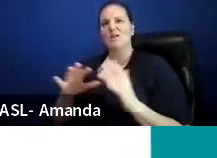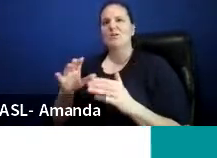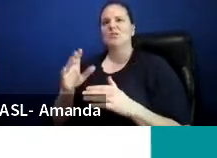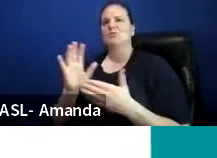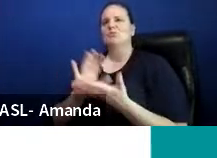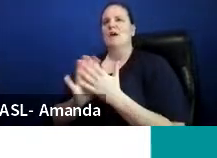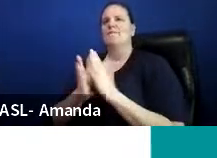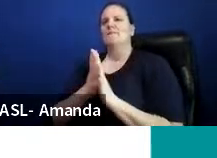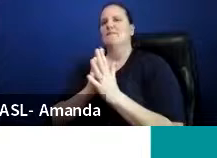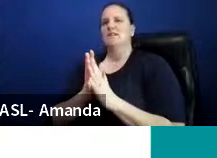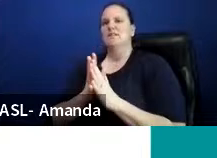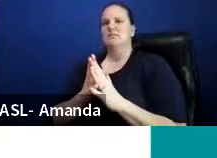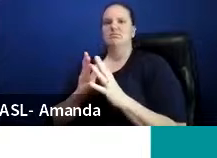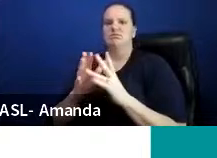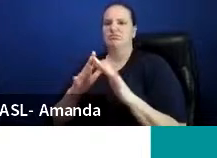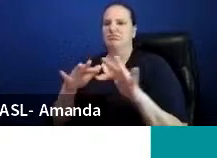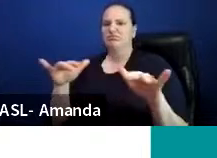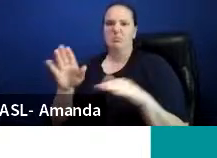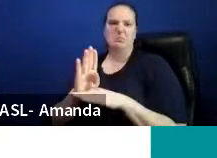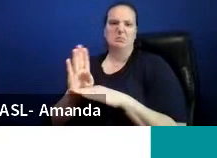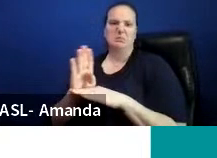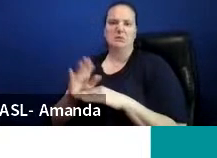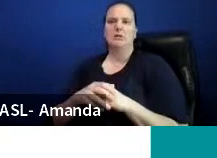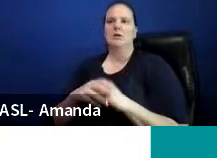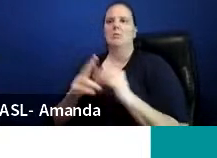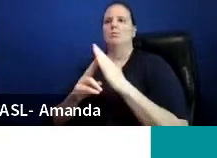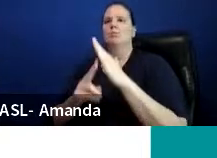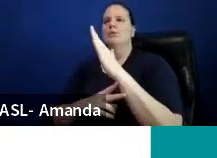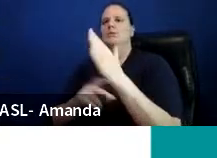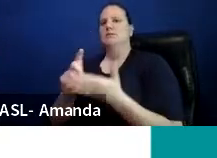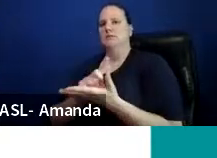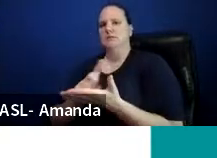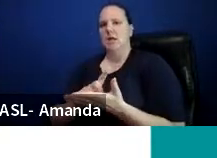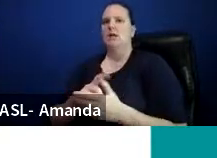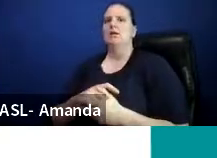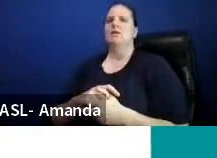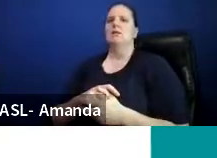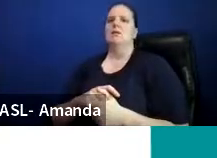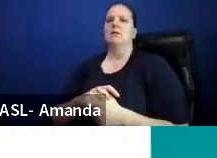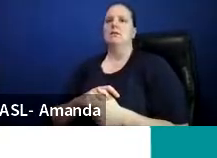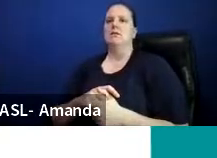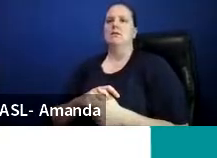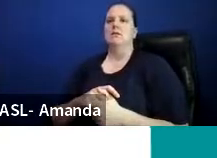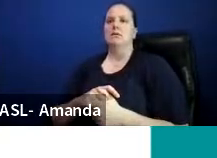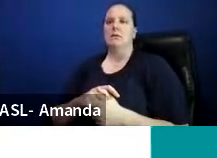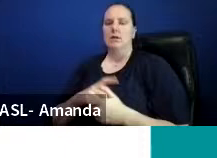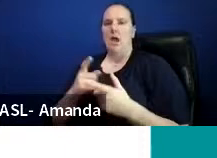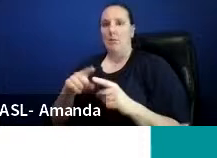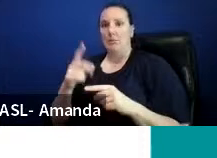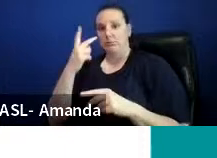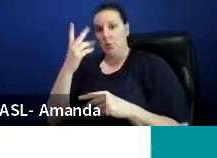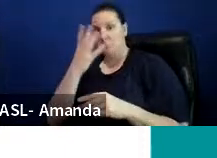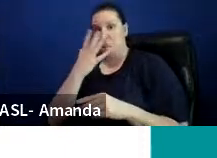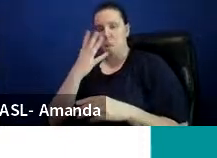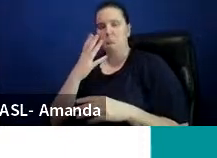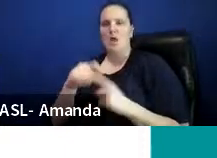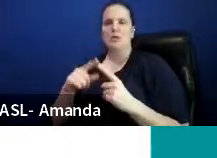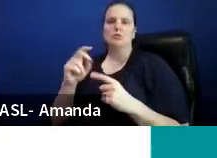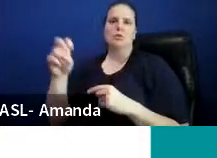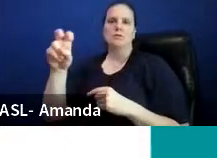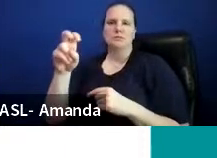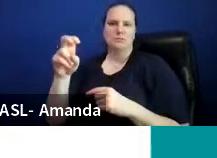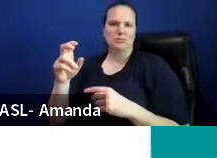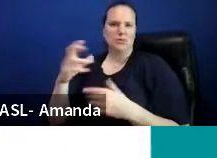and congestion relief, and bridge design, aesthetic, tourism, and recreational purpose. And